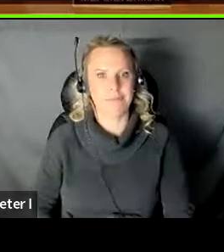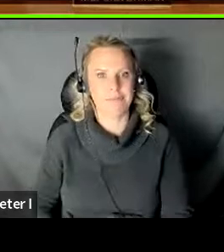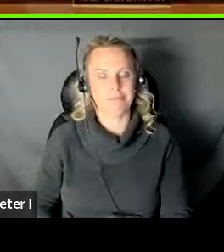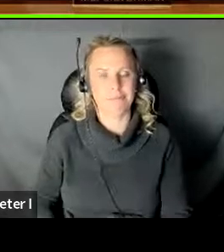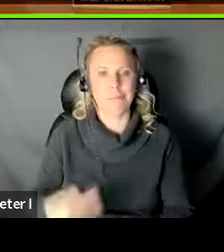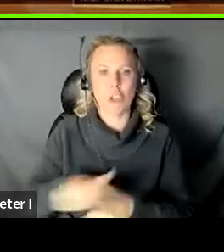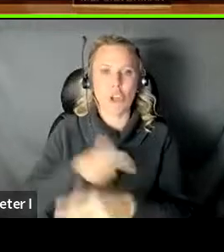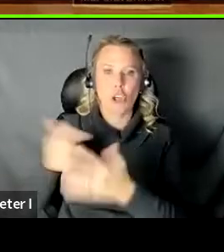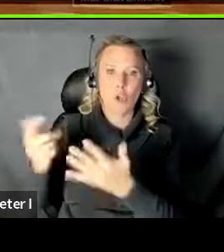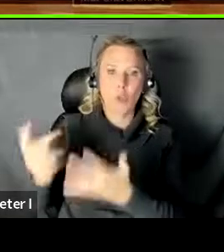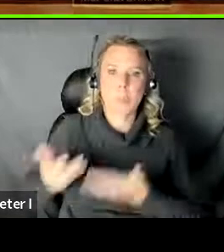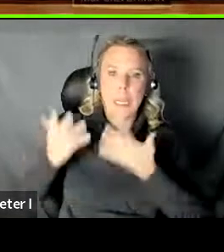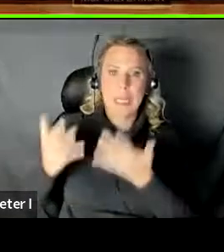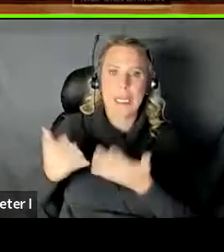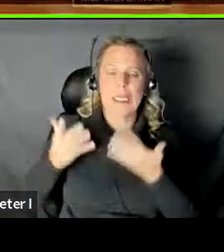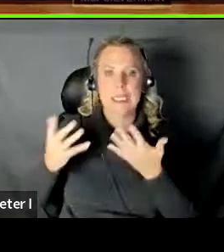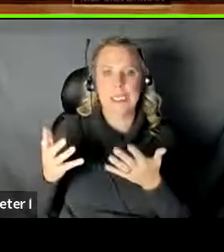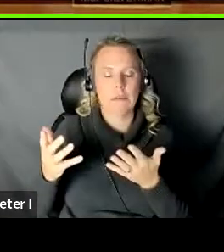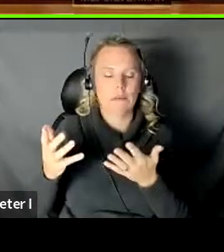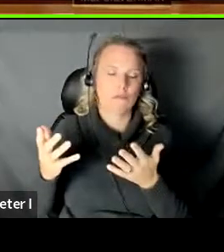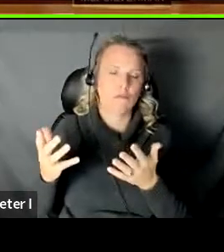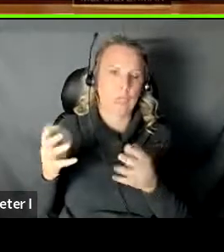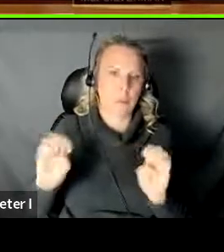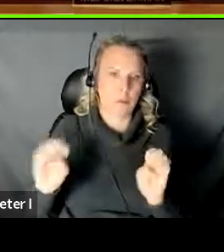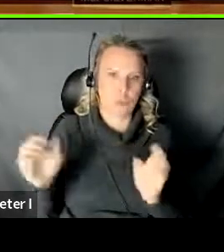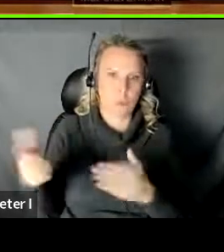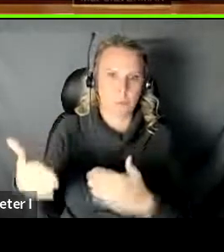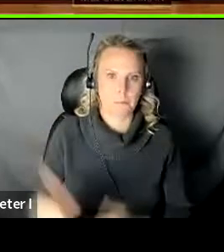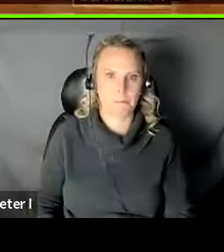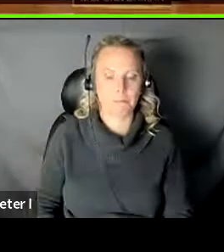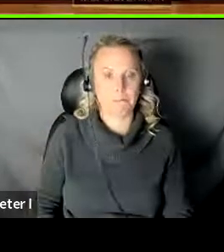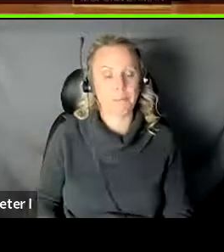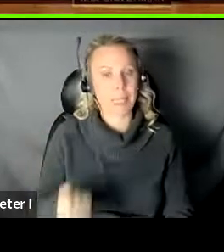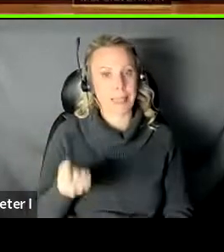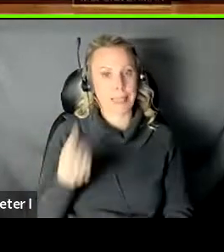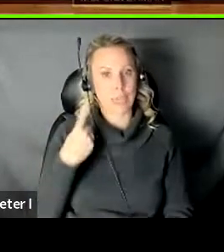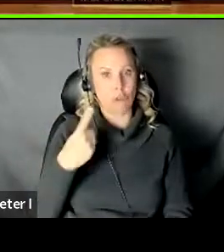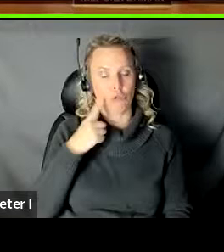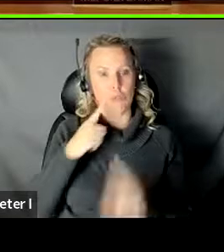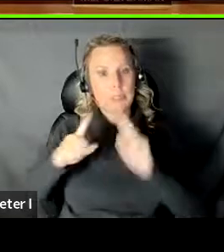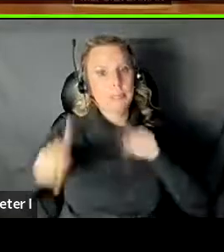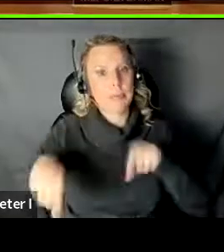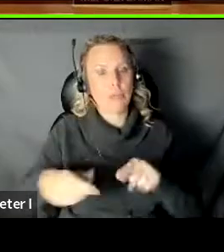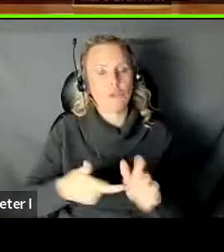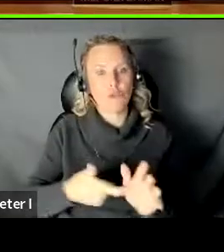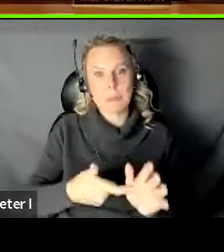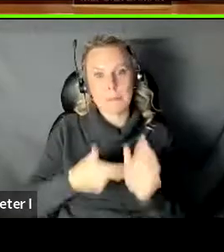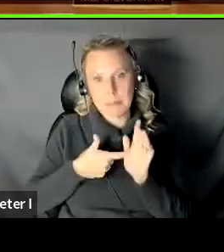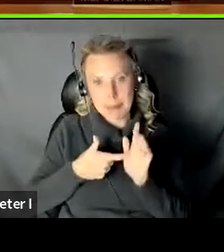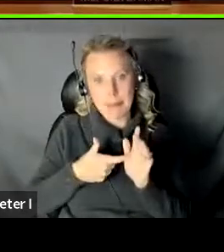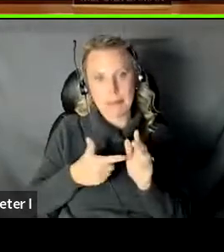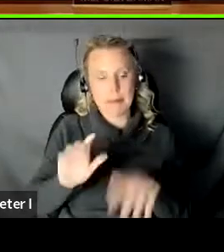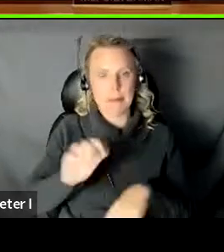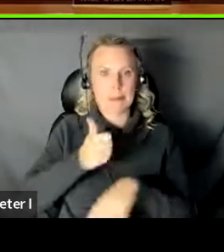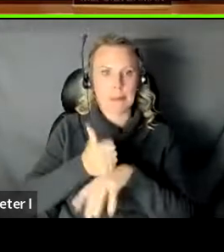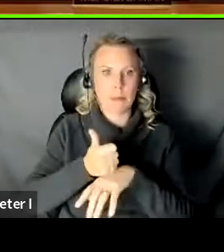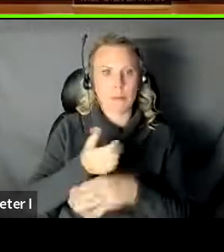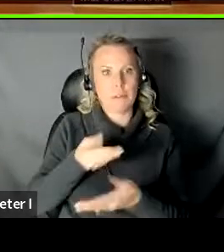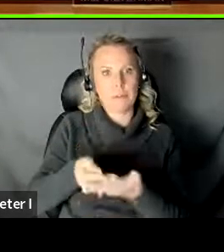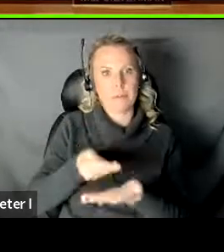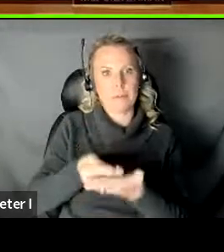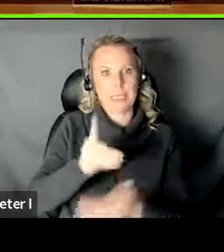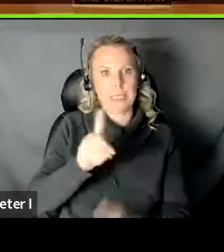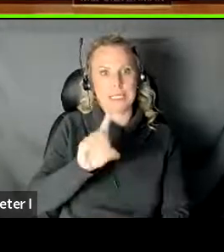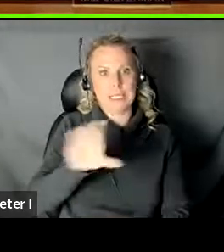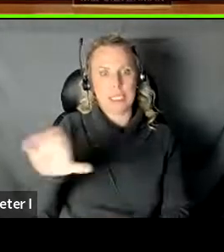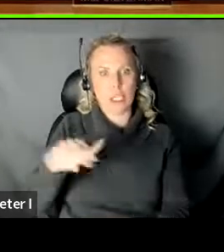long waits in the waiting room. So last year, in response to this demand for healthcare professionals, I established and funded the